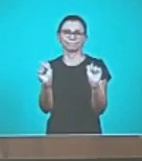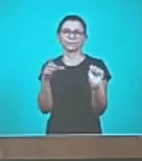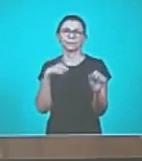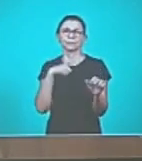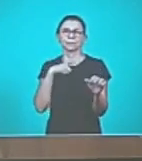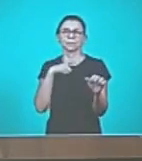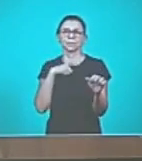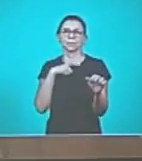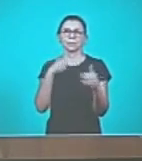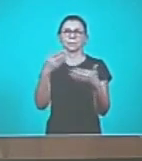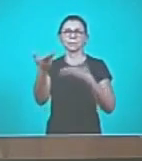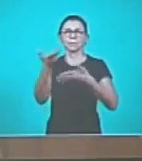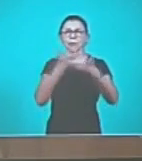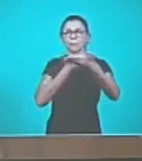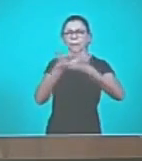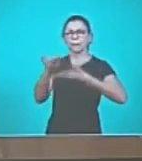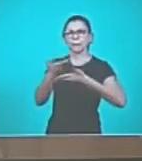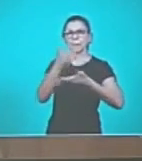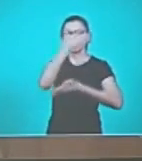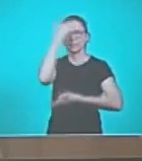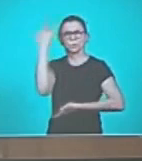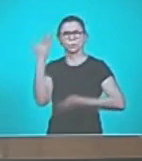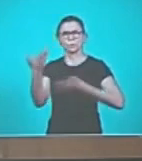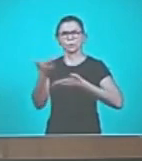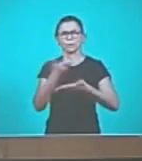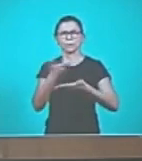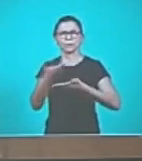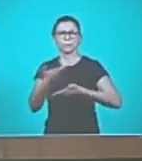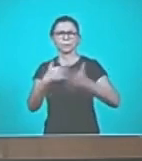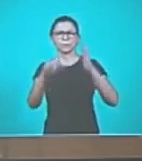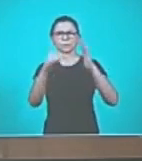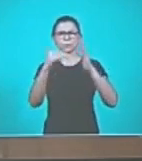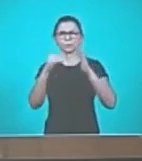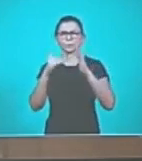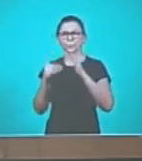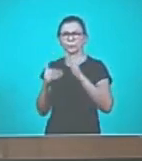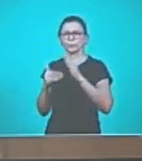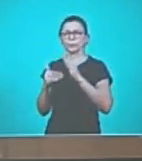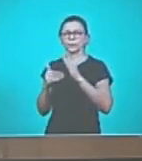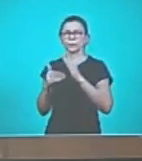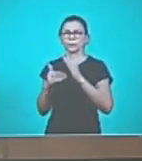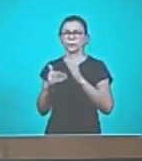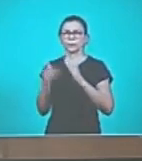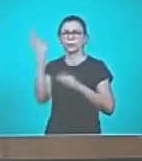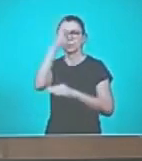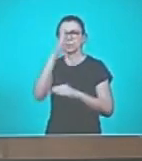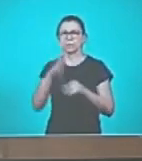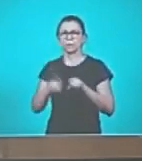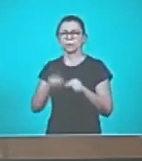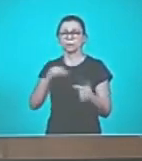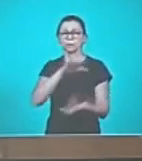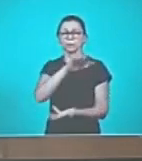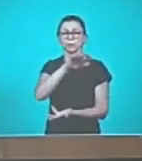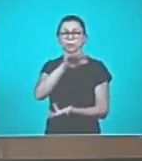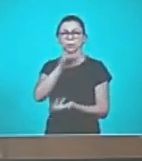contributions from all over the country and also from the world. Just so the brethren have an idea,